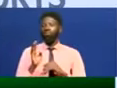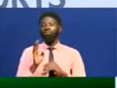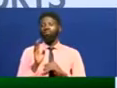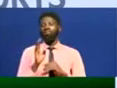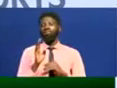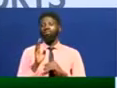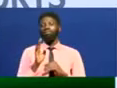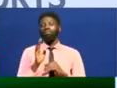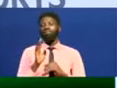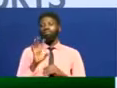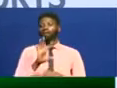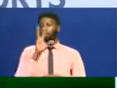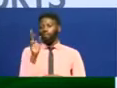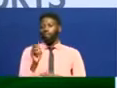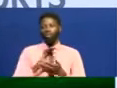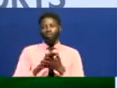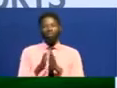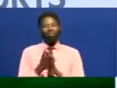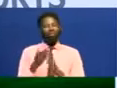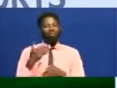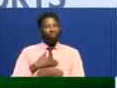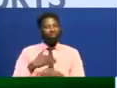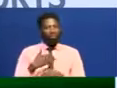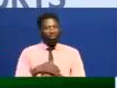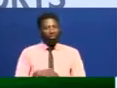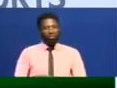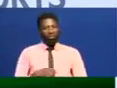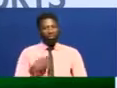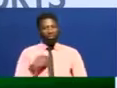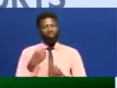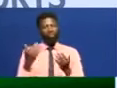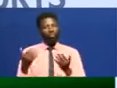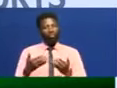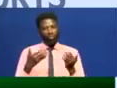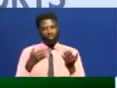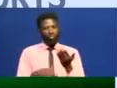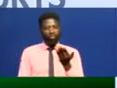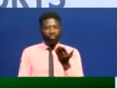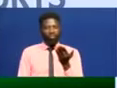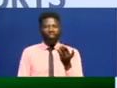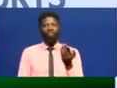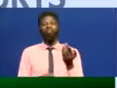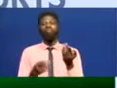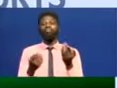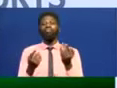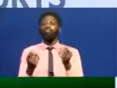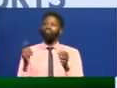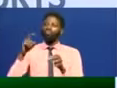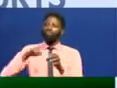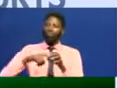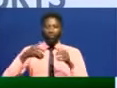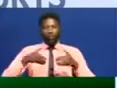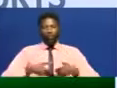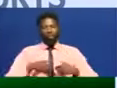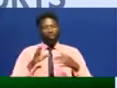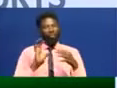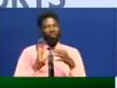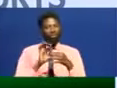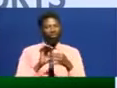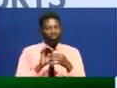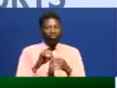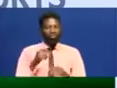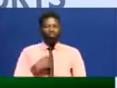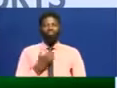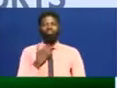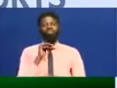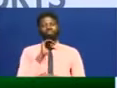African Renaissance. I want to invite you to come to Youth Connect. I want to